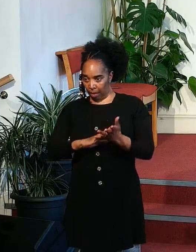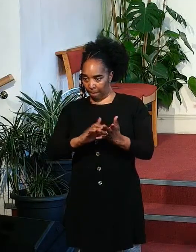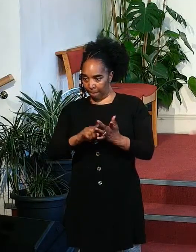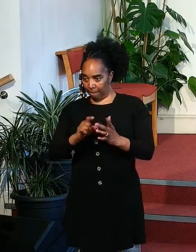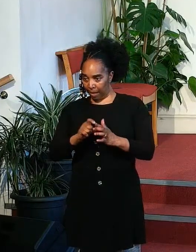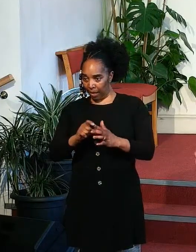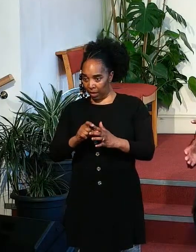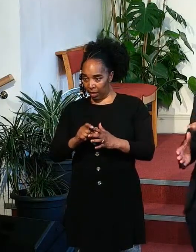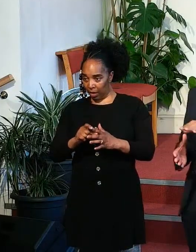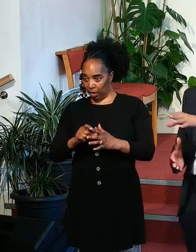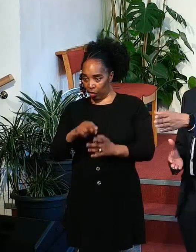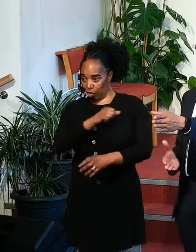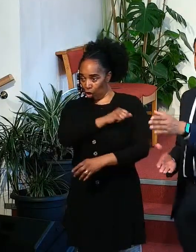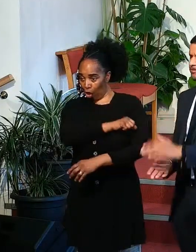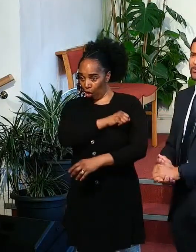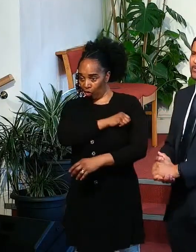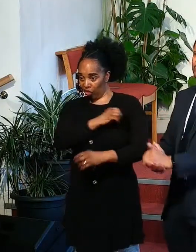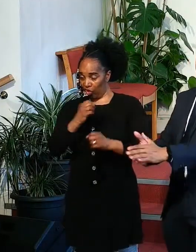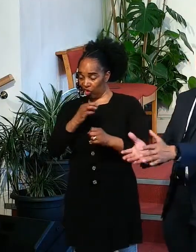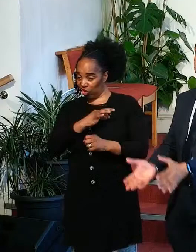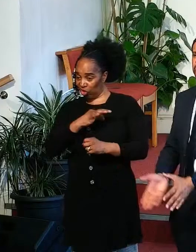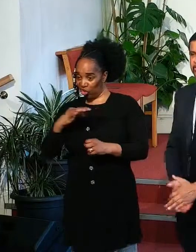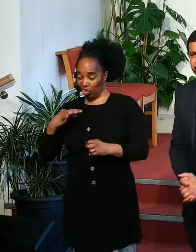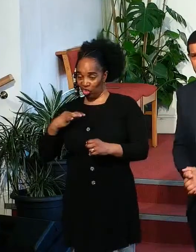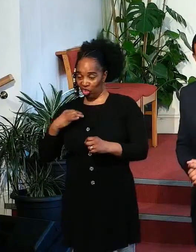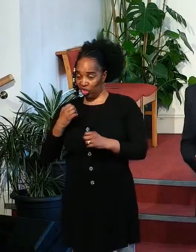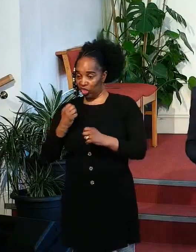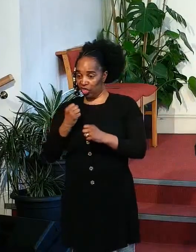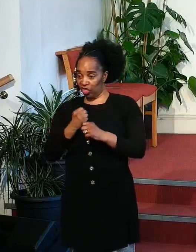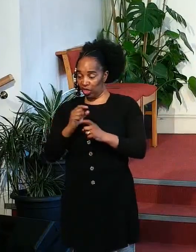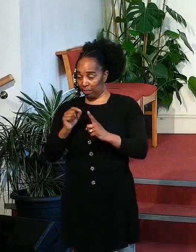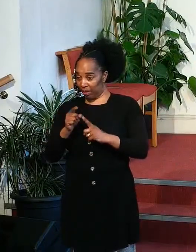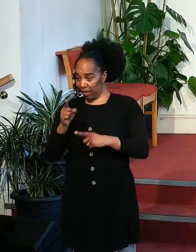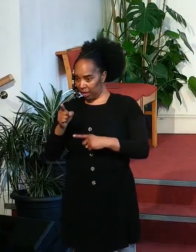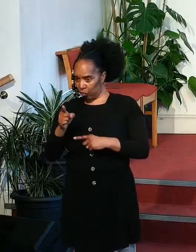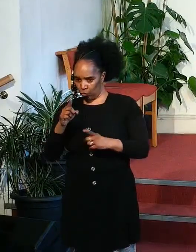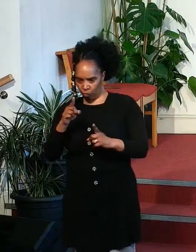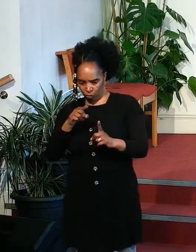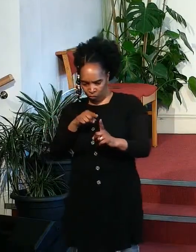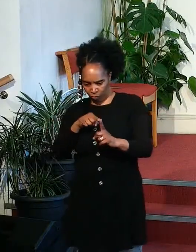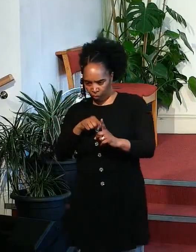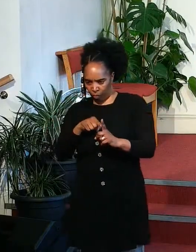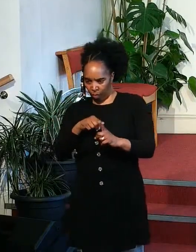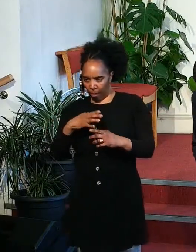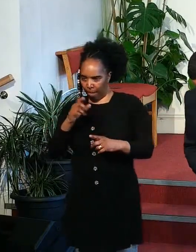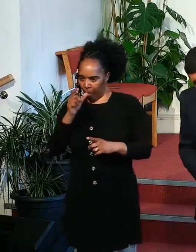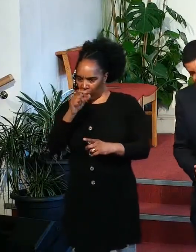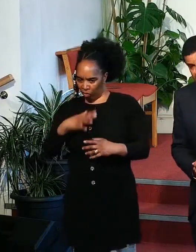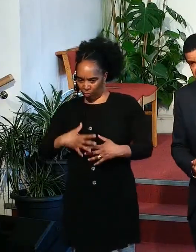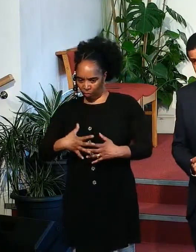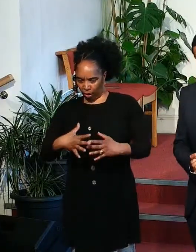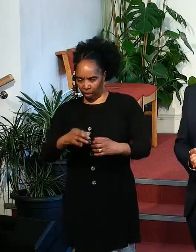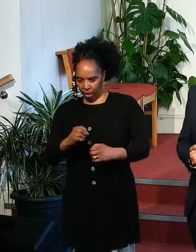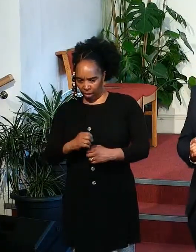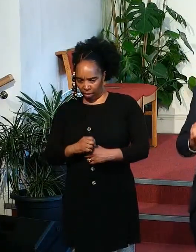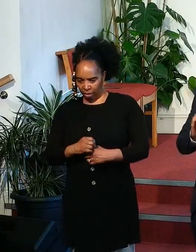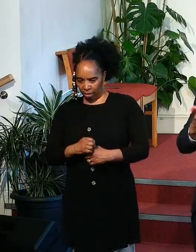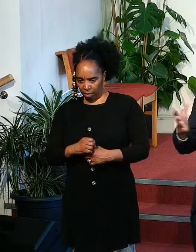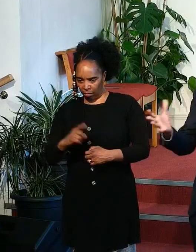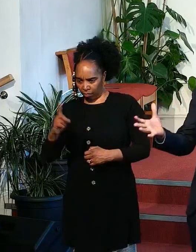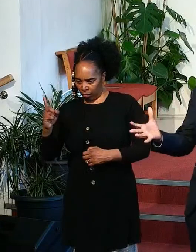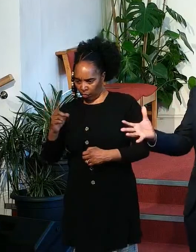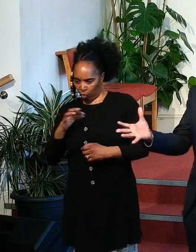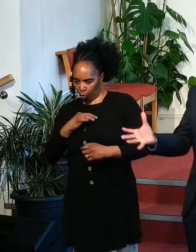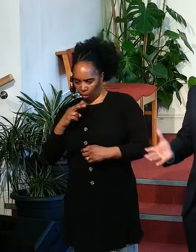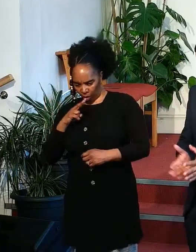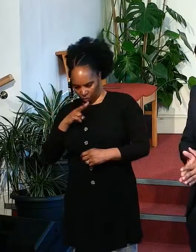No? Okay, so when you're doing when you're doing your developmental check, your stage developmental check, when a child is developing,